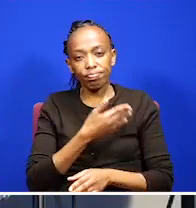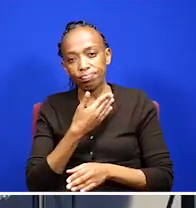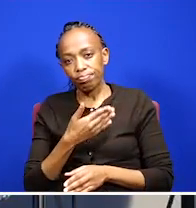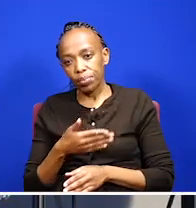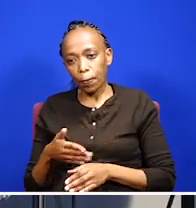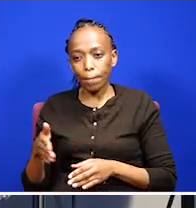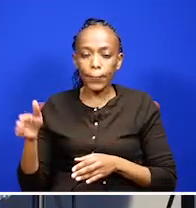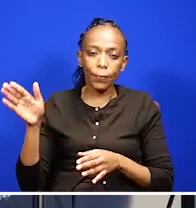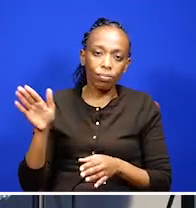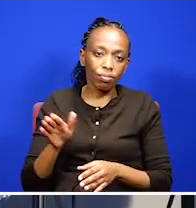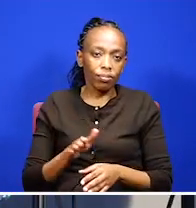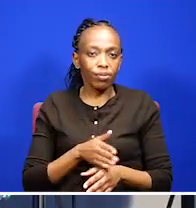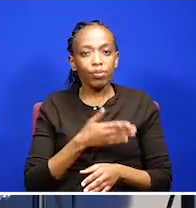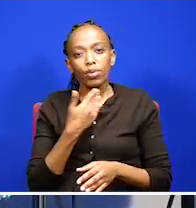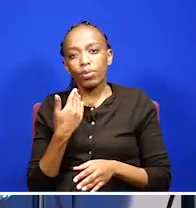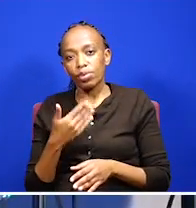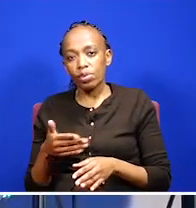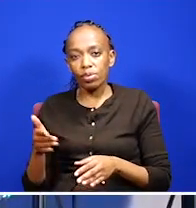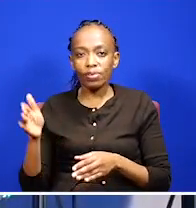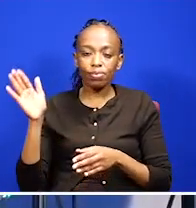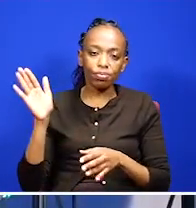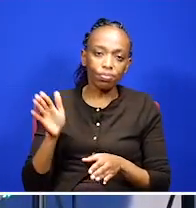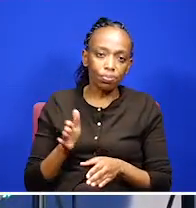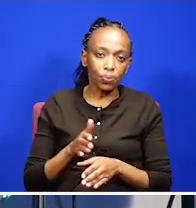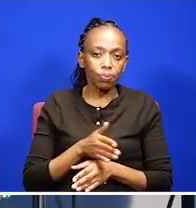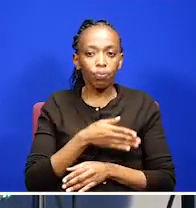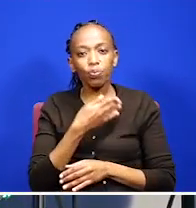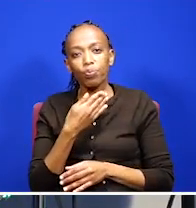Come and put your hands together wherever you are. Hallelujah.